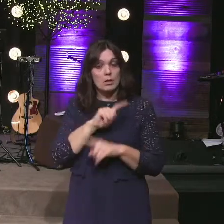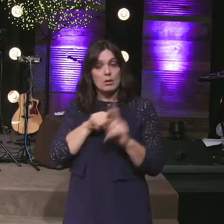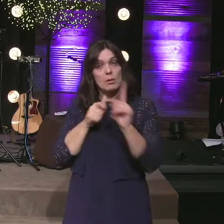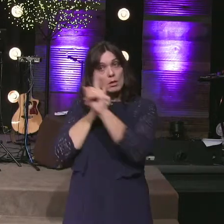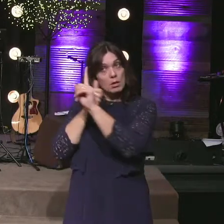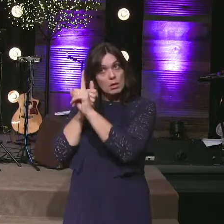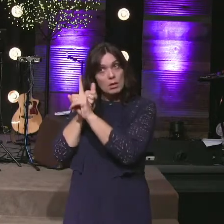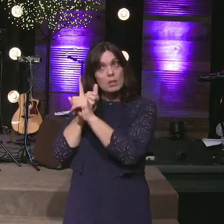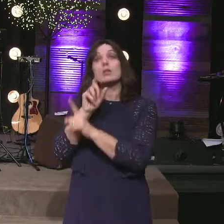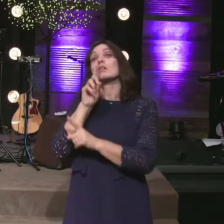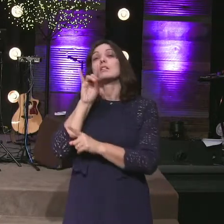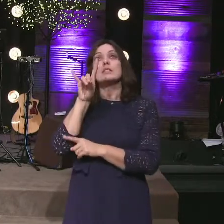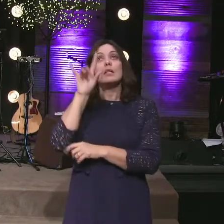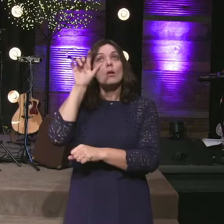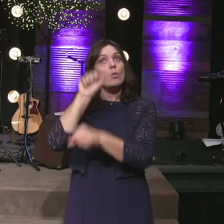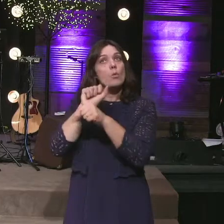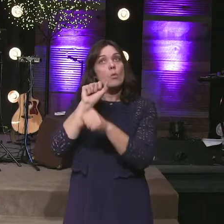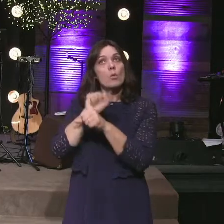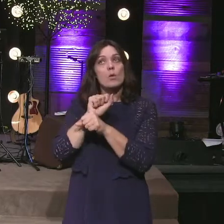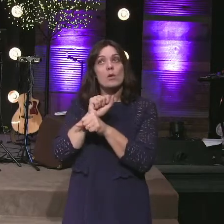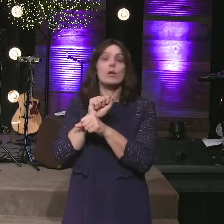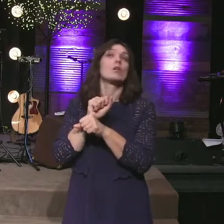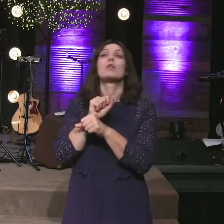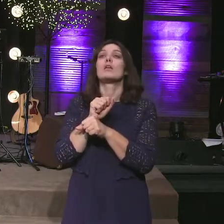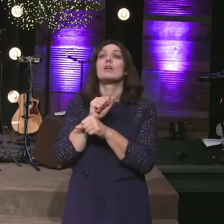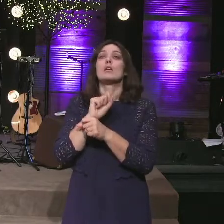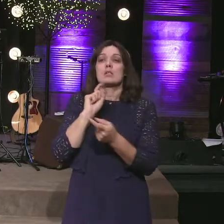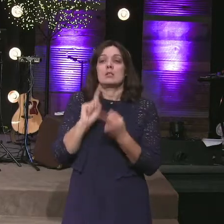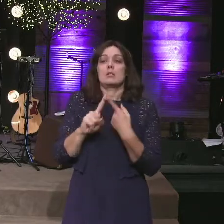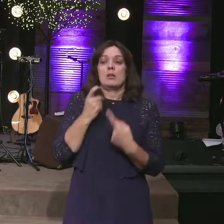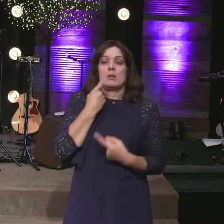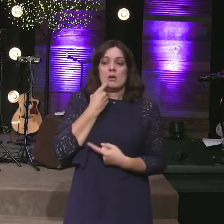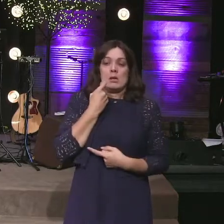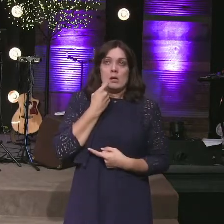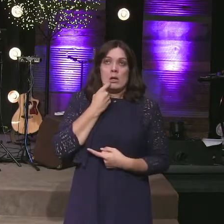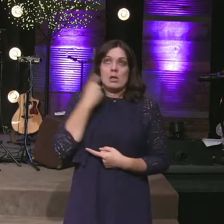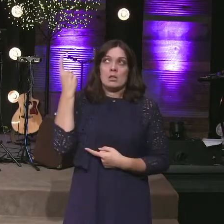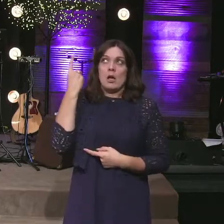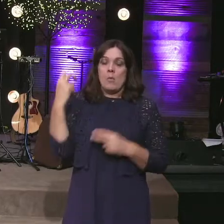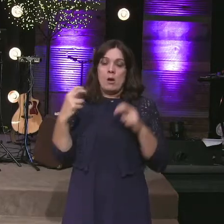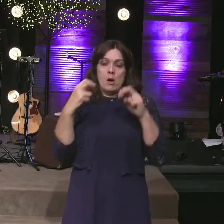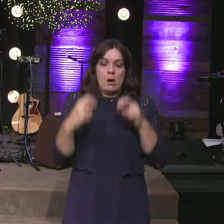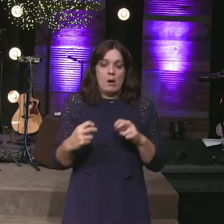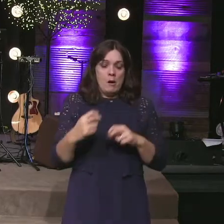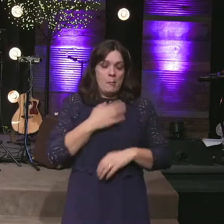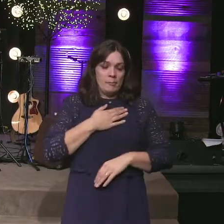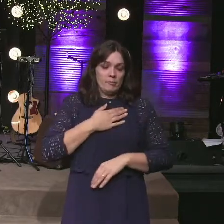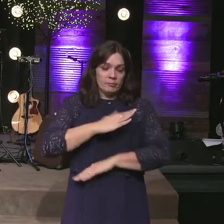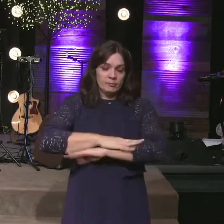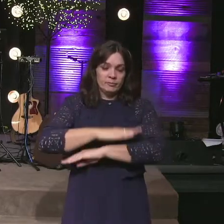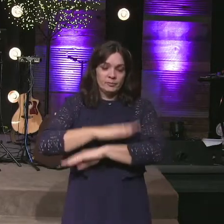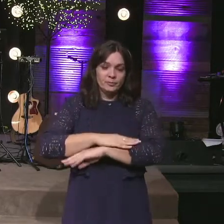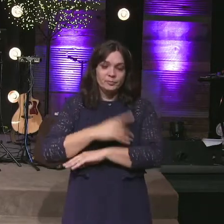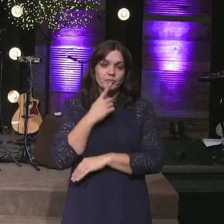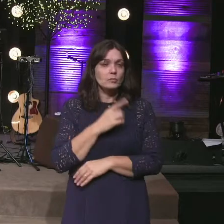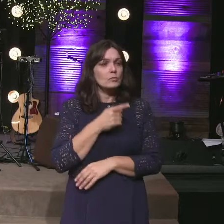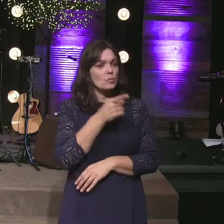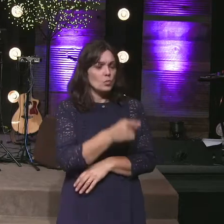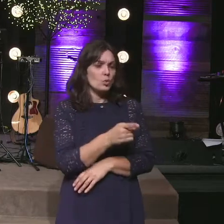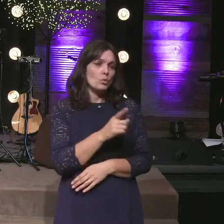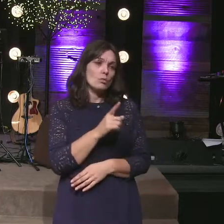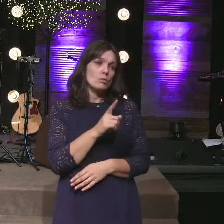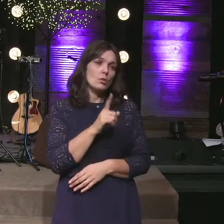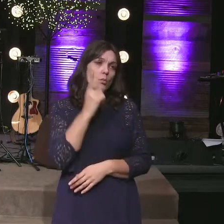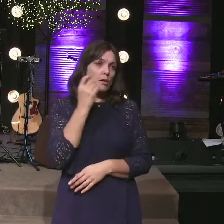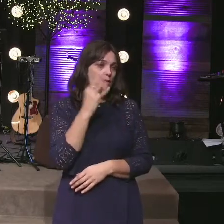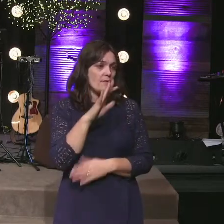done the work. Until just recently, when somebody sat down at my kitchen table and said to me, you are the most generous person that I